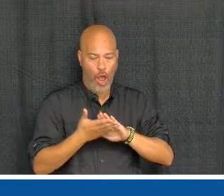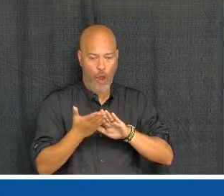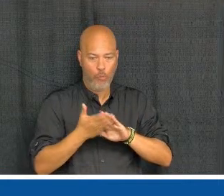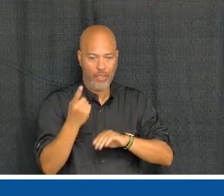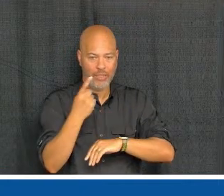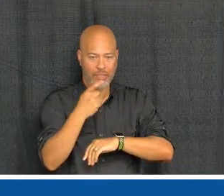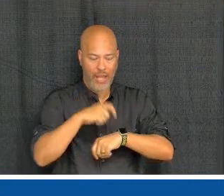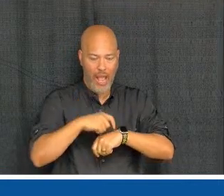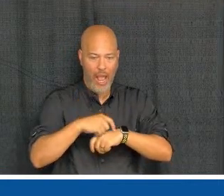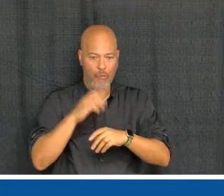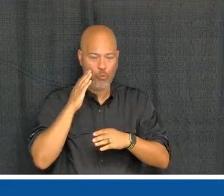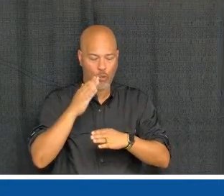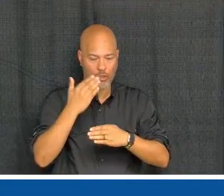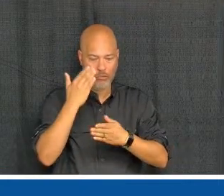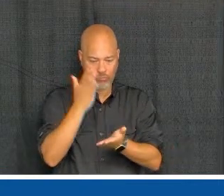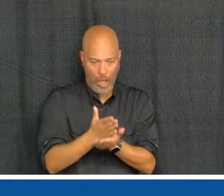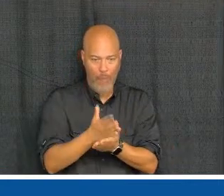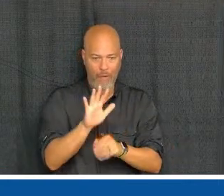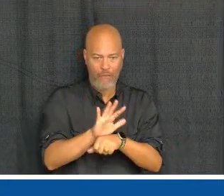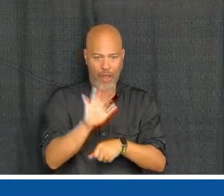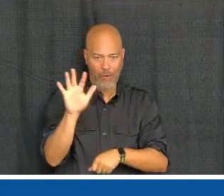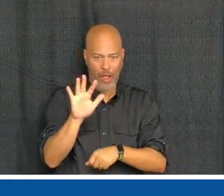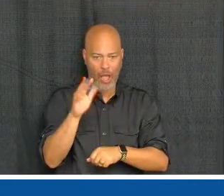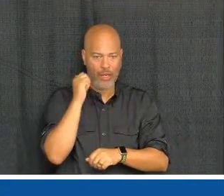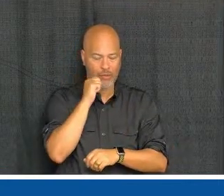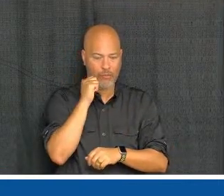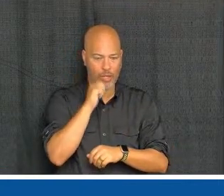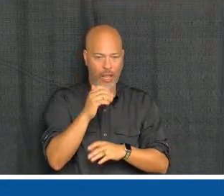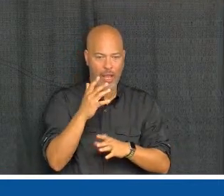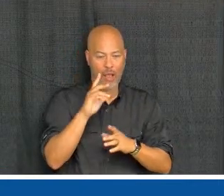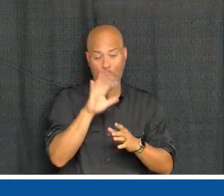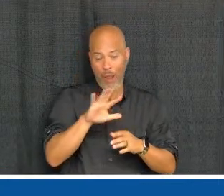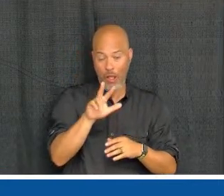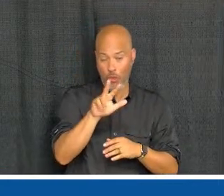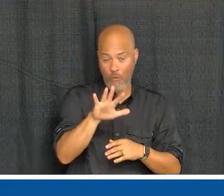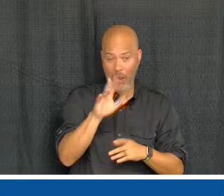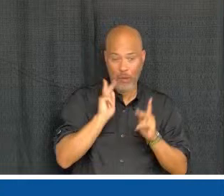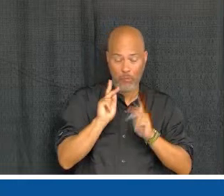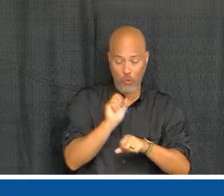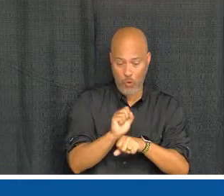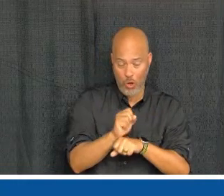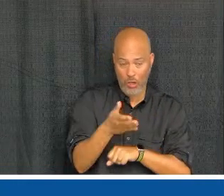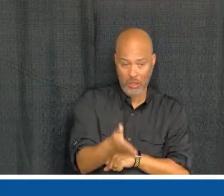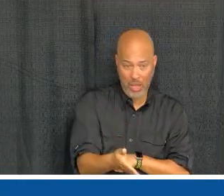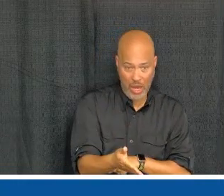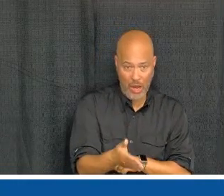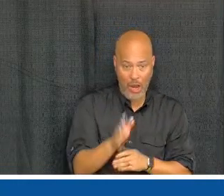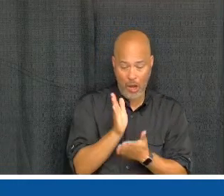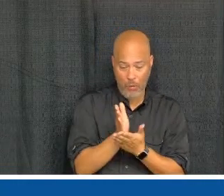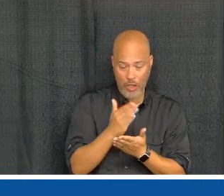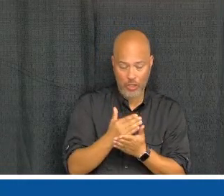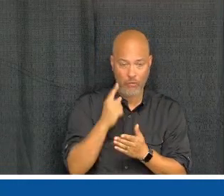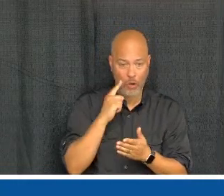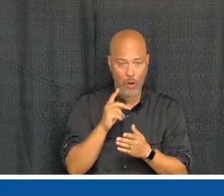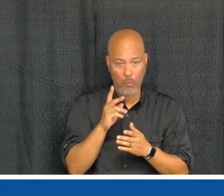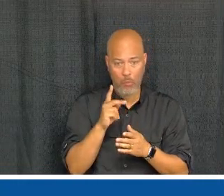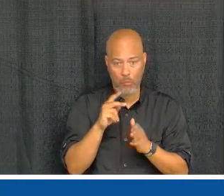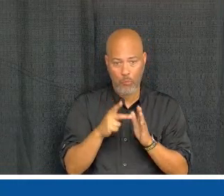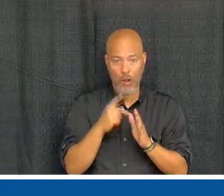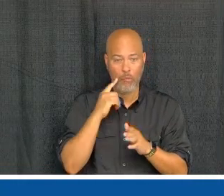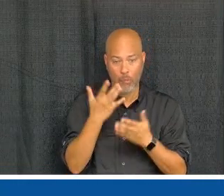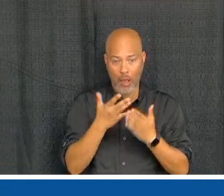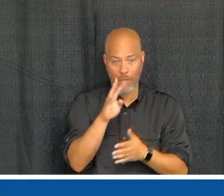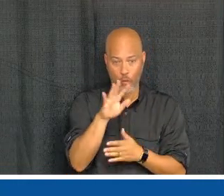ending at 5 p.m. on the weekdays. There's an estimated 35 people that will be employed at the location, and the budget for the project is estimated at